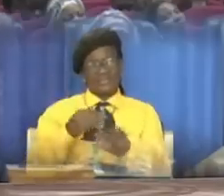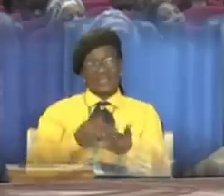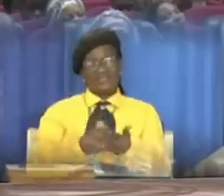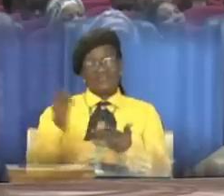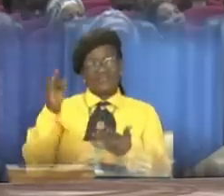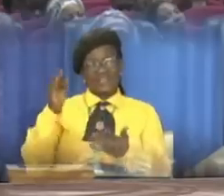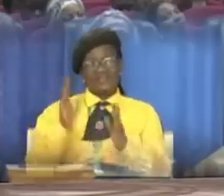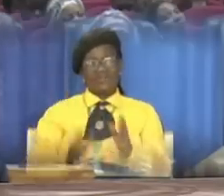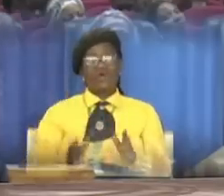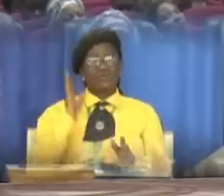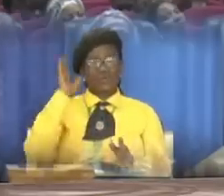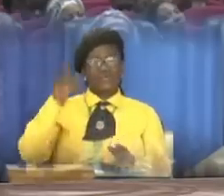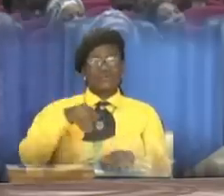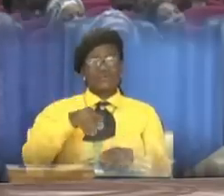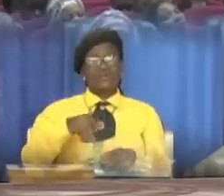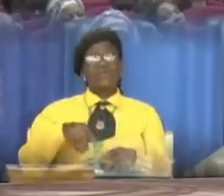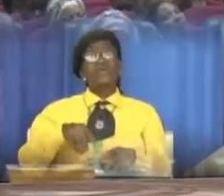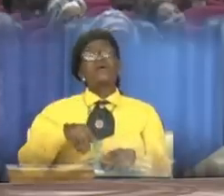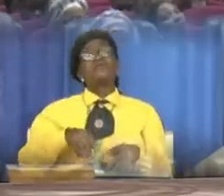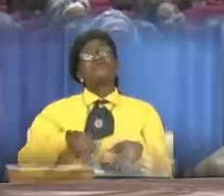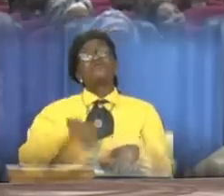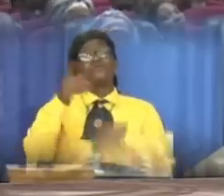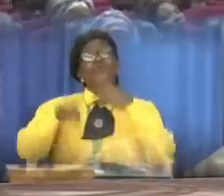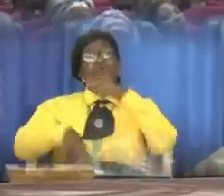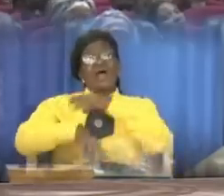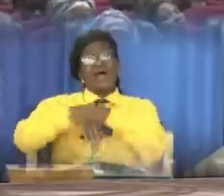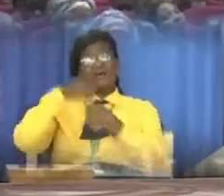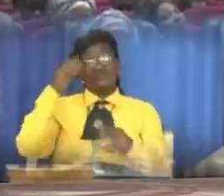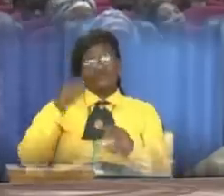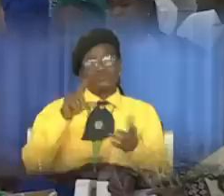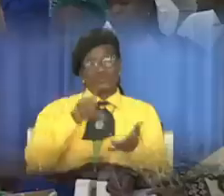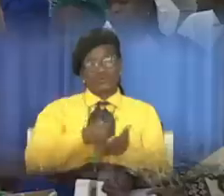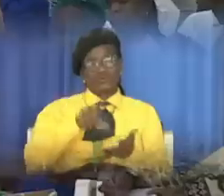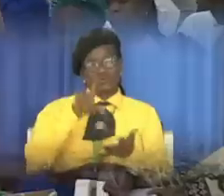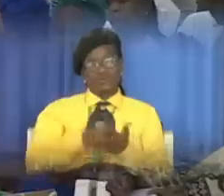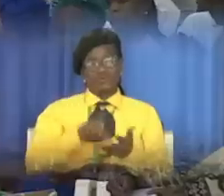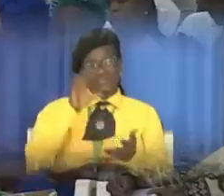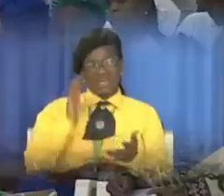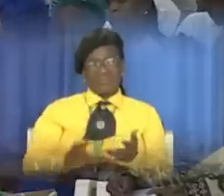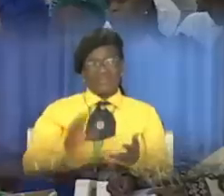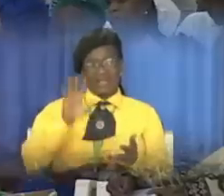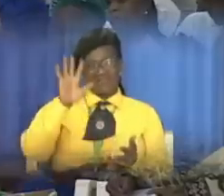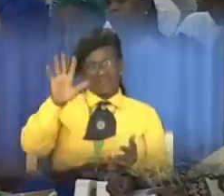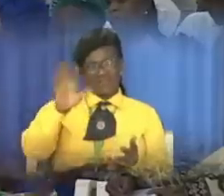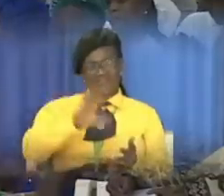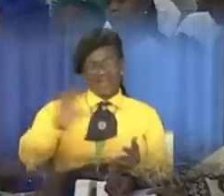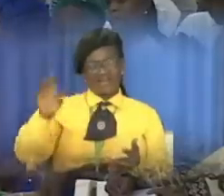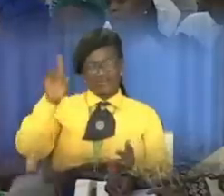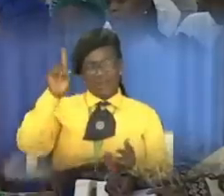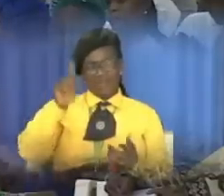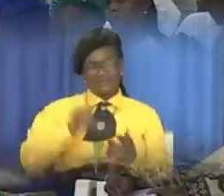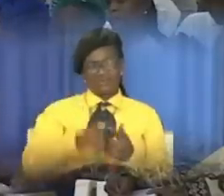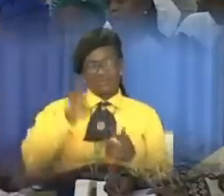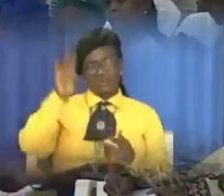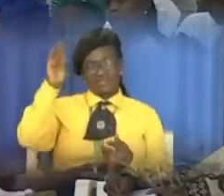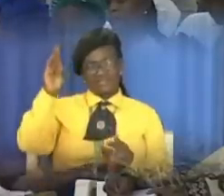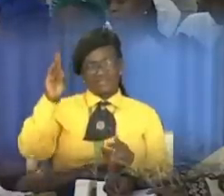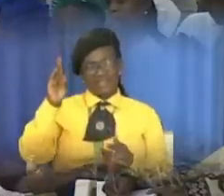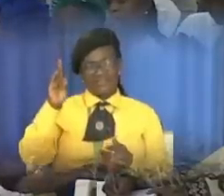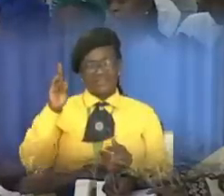out. Luke chapter 5, verse 1 to 7. Luke 5 from verse 1 to 7.